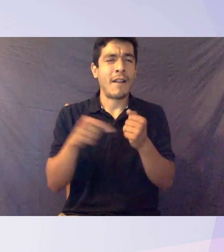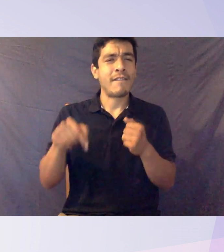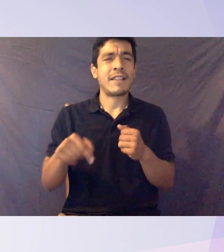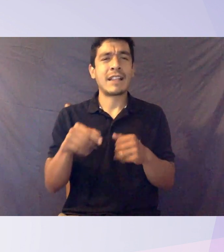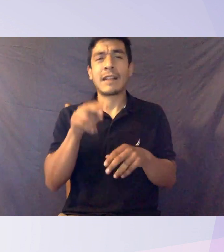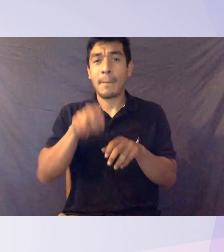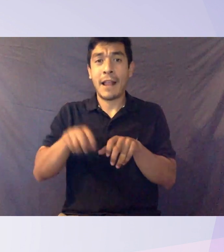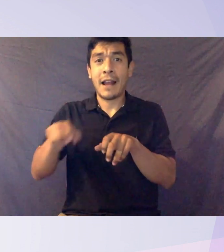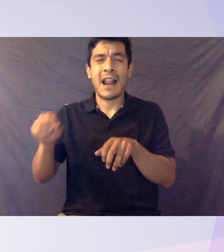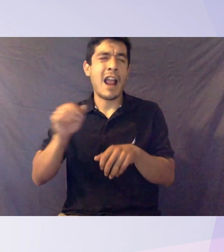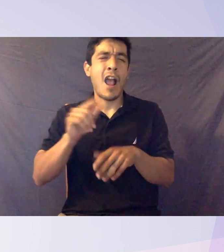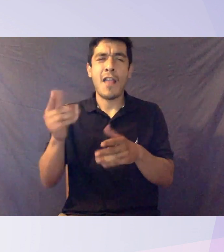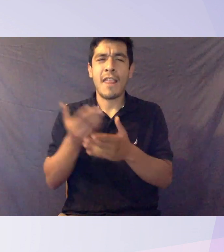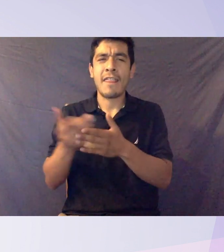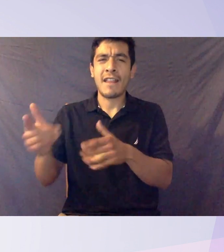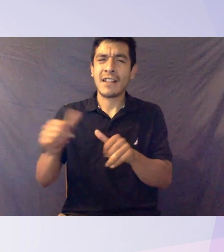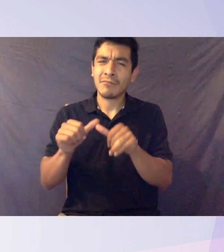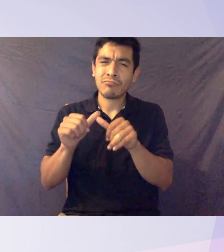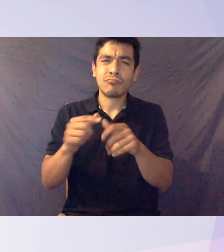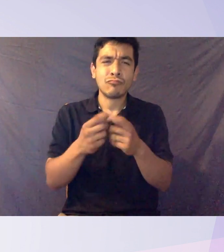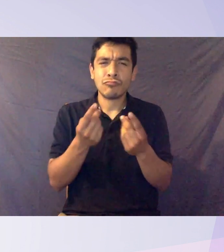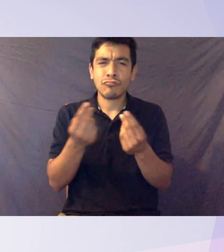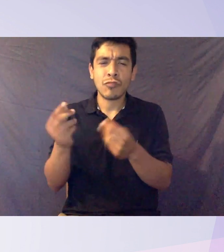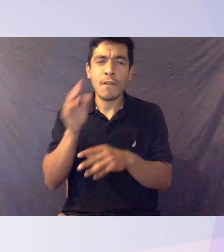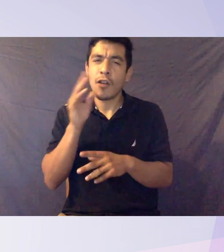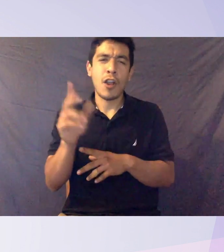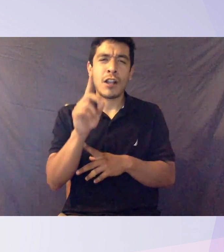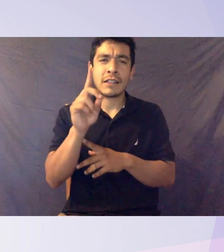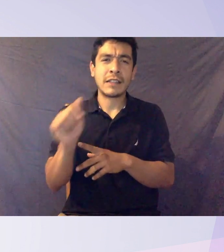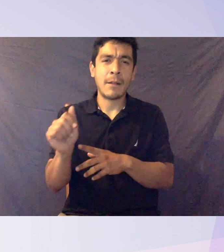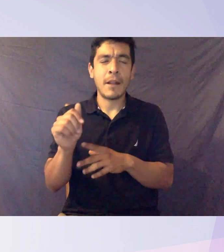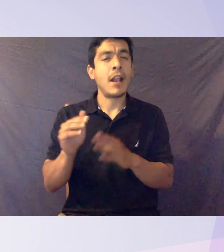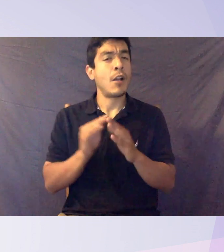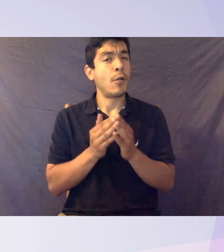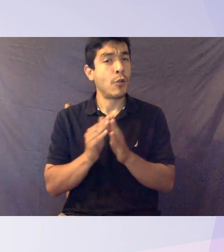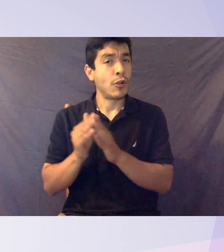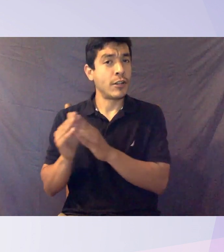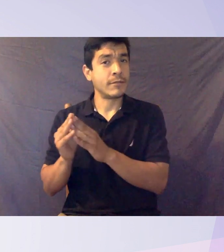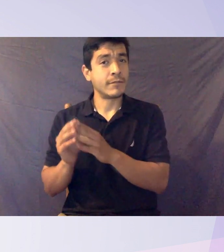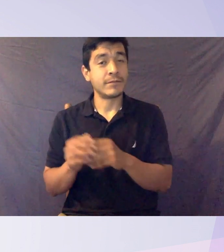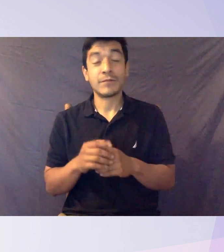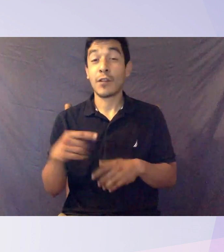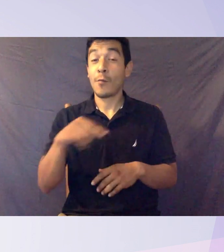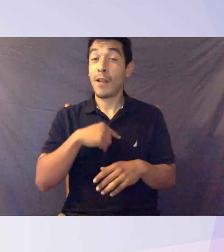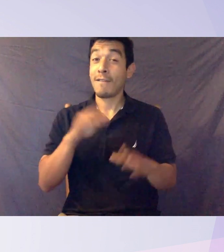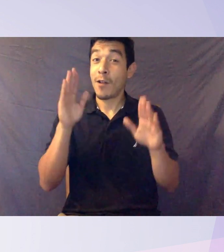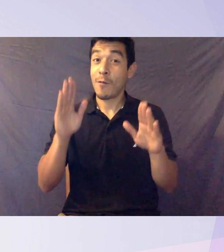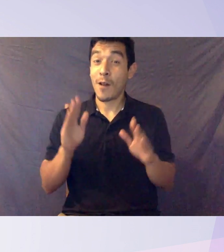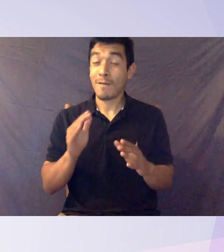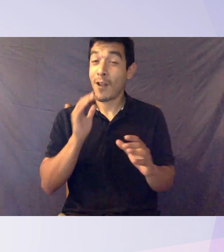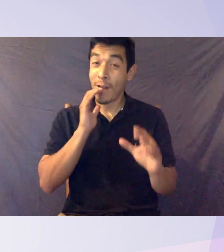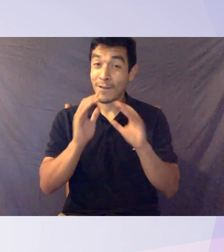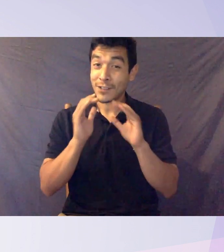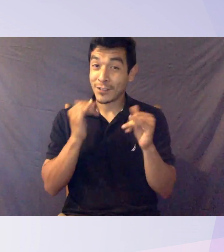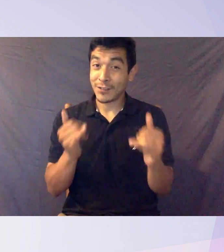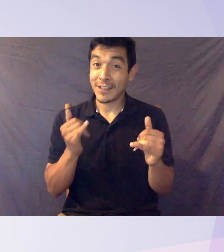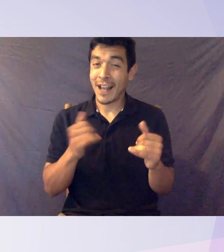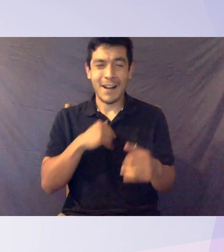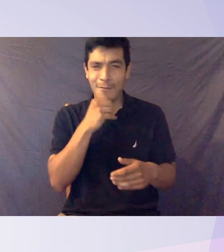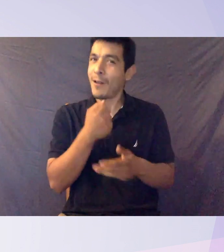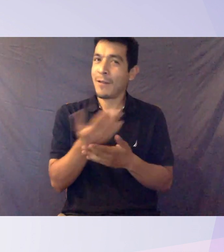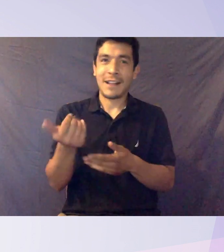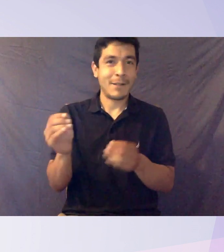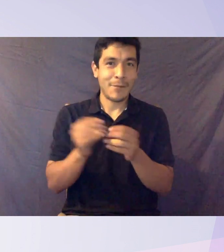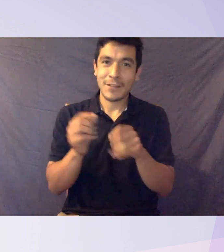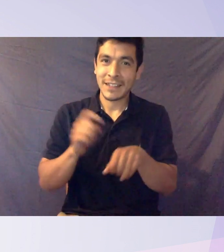Television Academy Foundation and for the disability community. So listen, we have a great conversation planned. Let's not waste any more time.